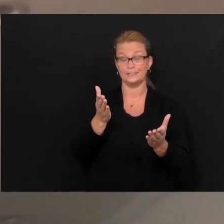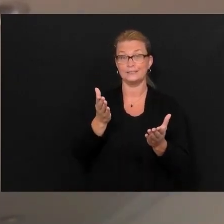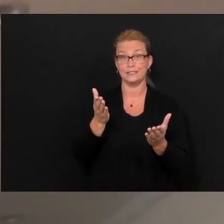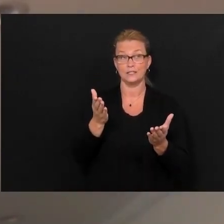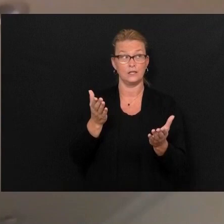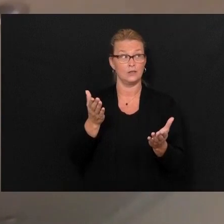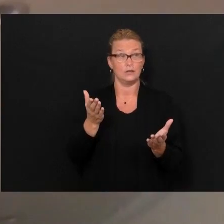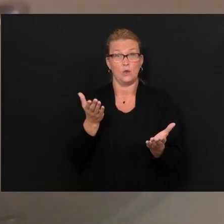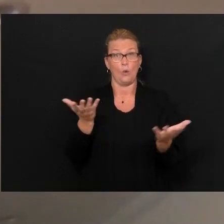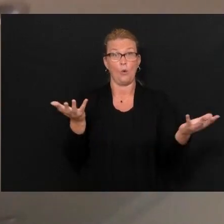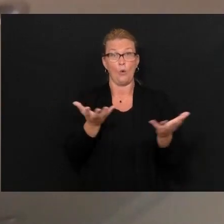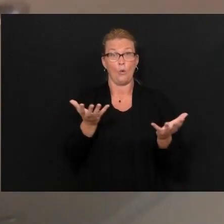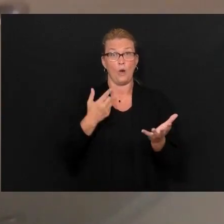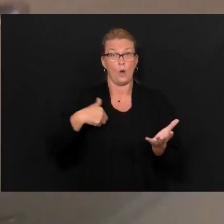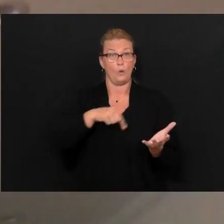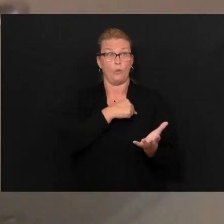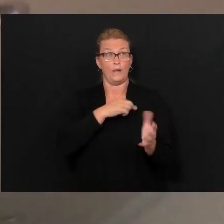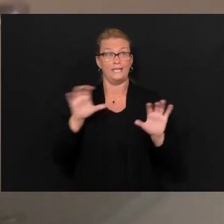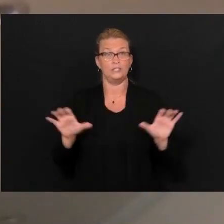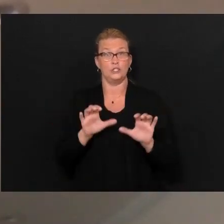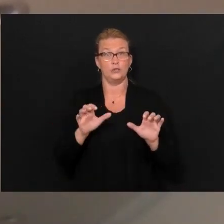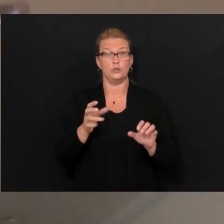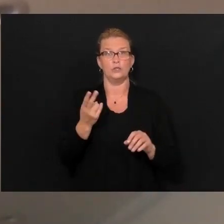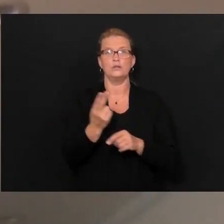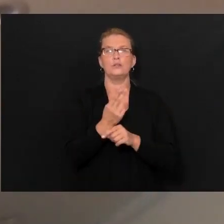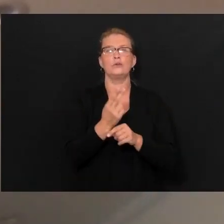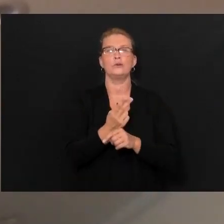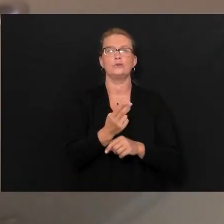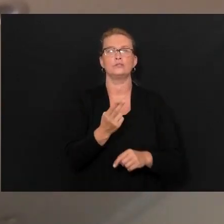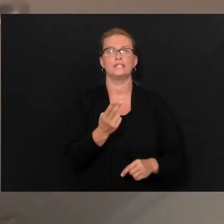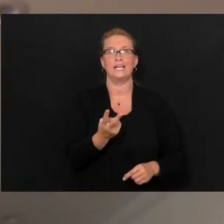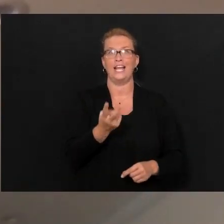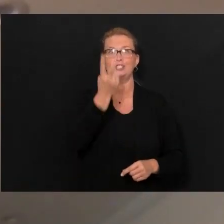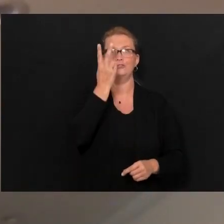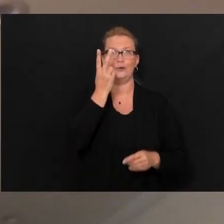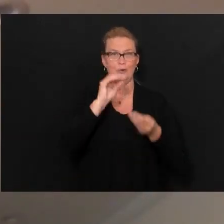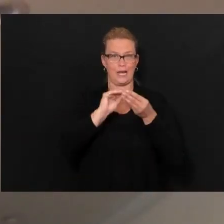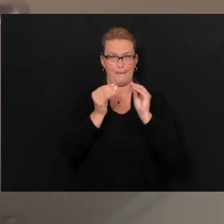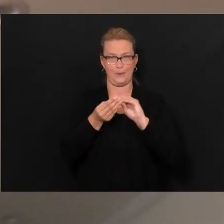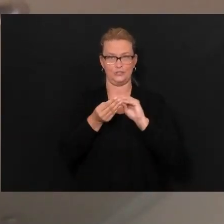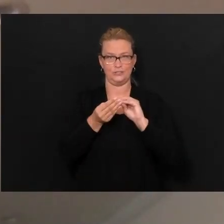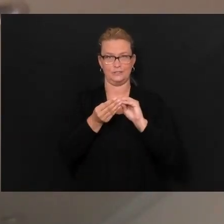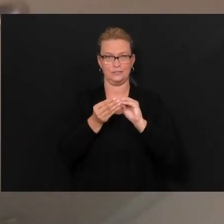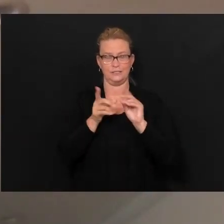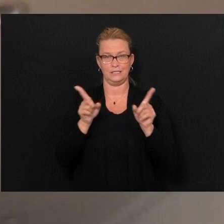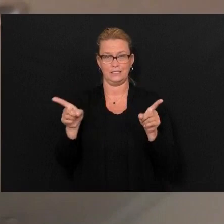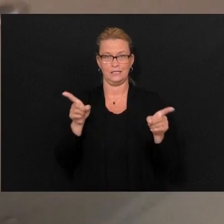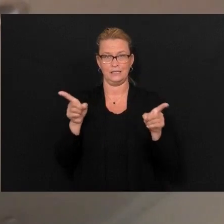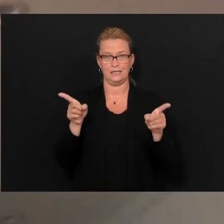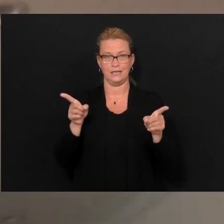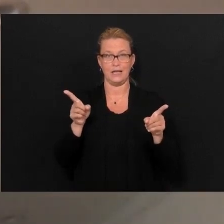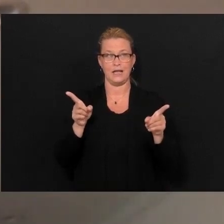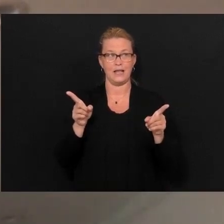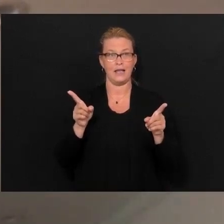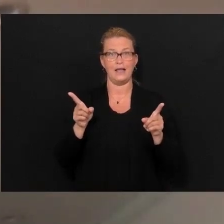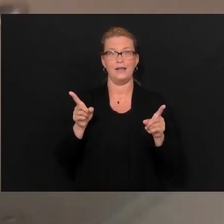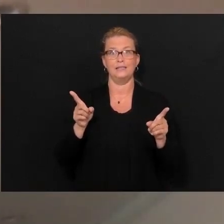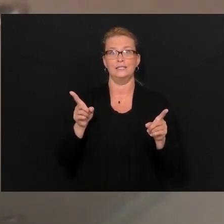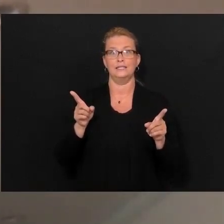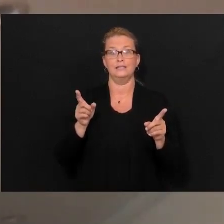we had done previously, that using 2 different metrics in the way that we did it, both at